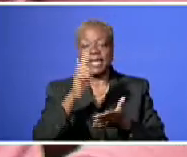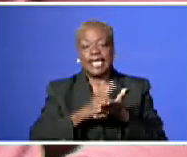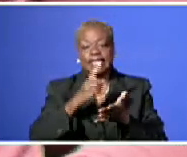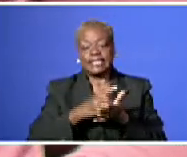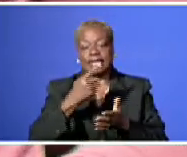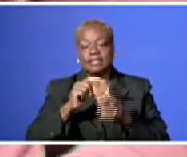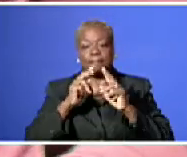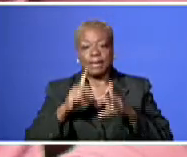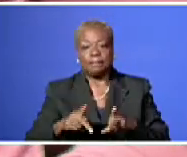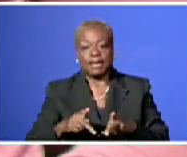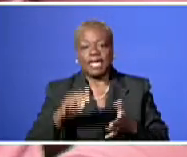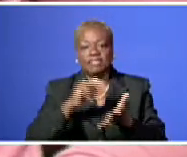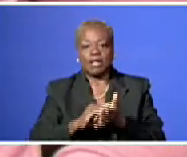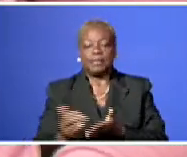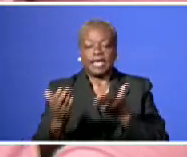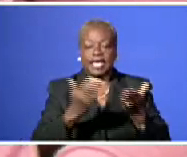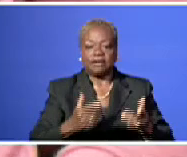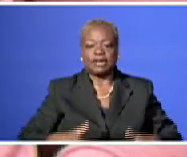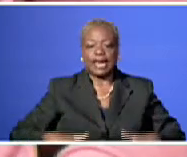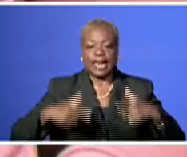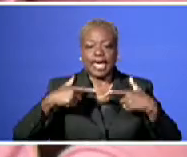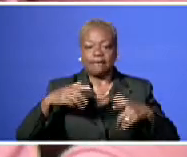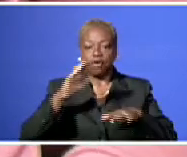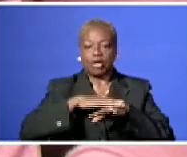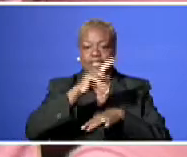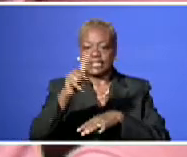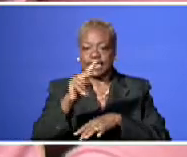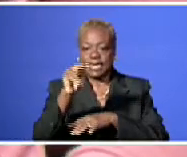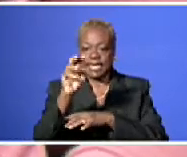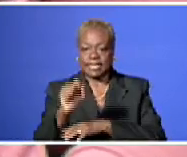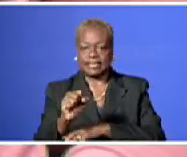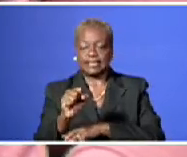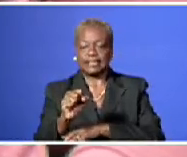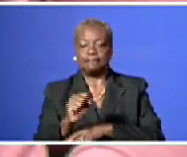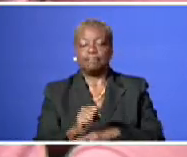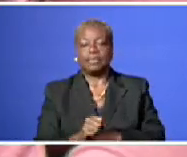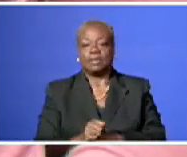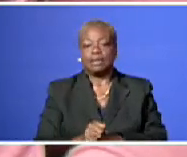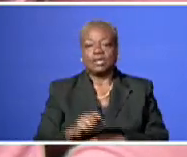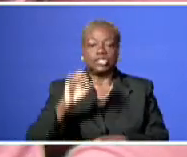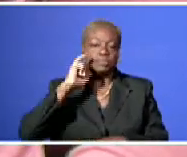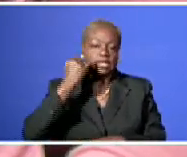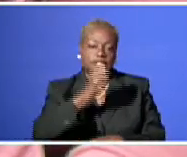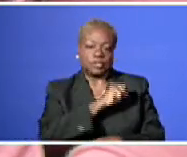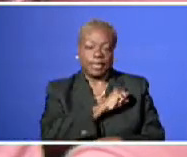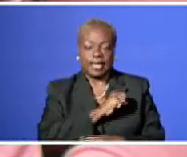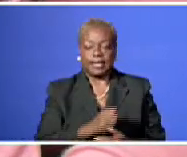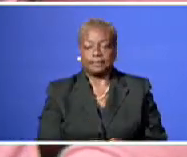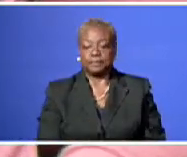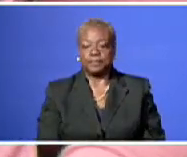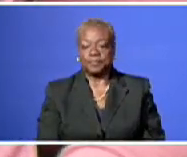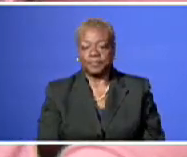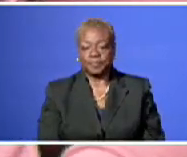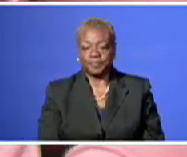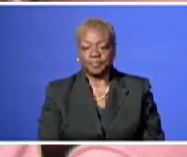press conference will be carried live on the ZNS network. Reporting live in studio, I'm Jimenita Swain. Back to you, Desmond.